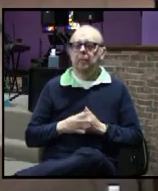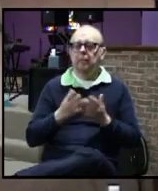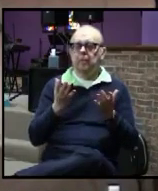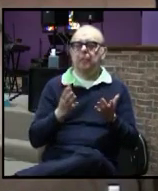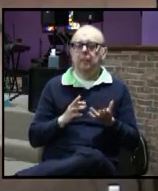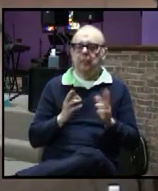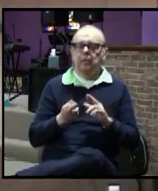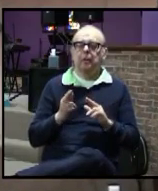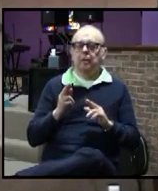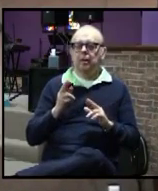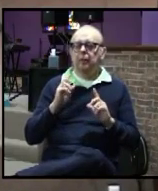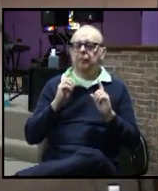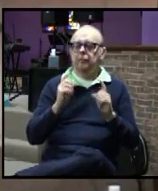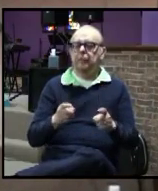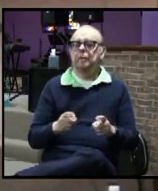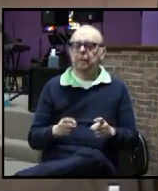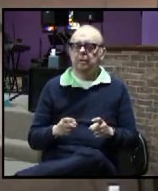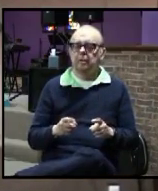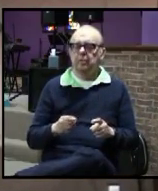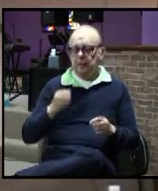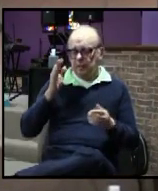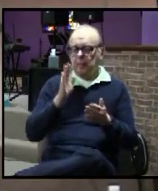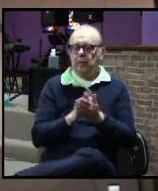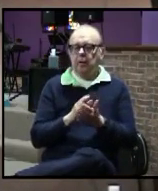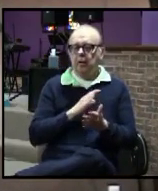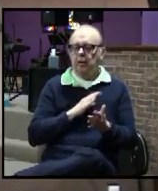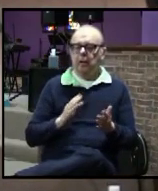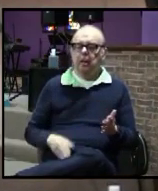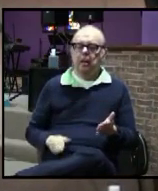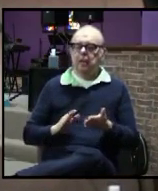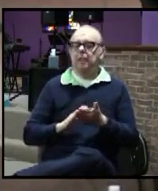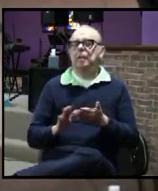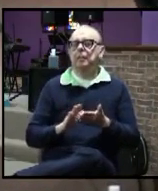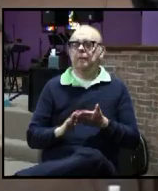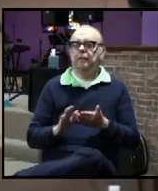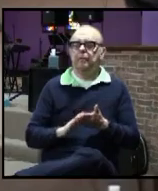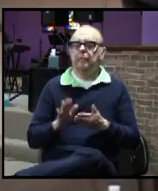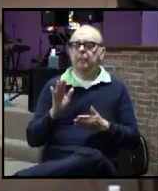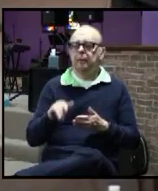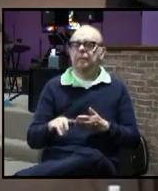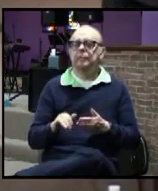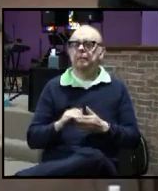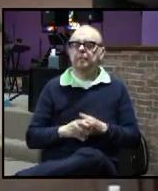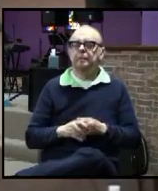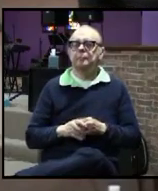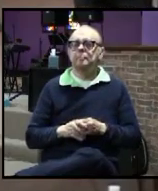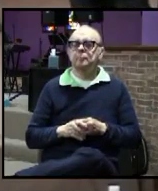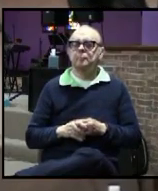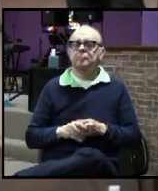you be willing to repent of your sin and believe that Christ can forgive you and save you?